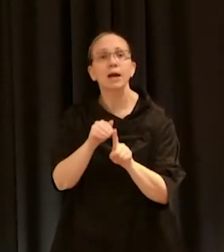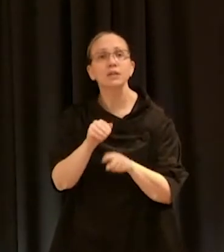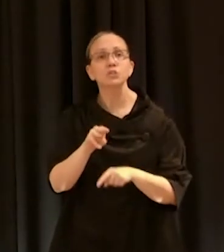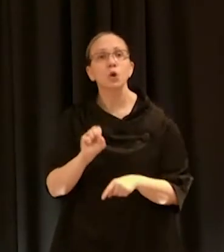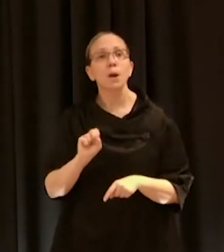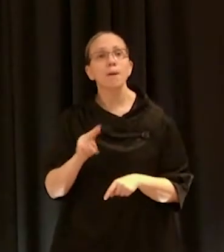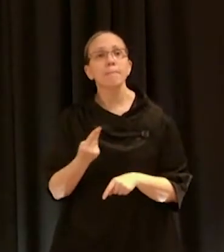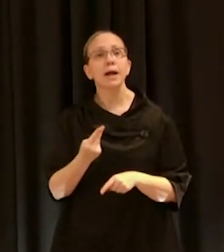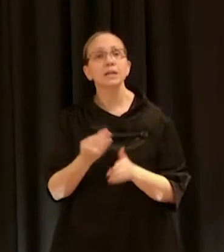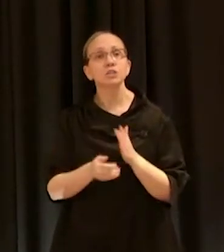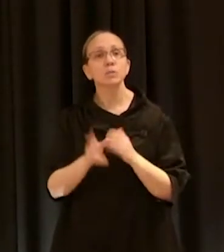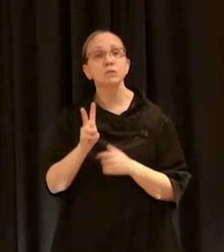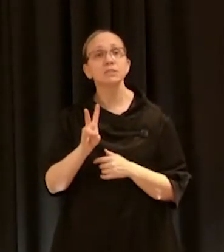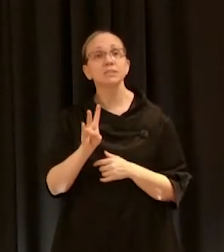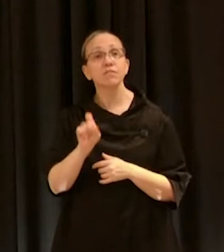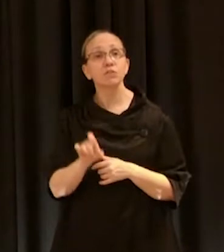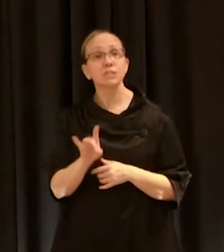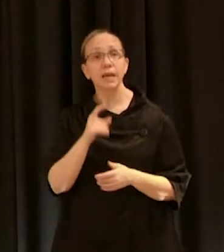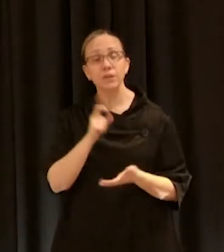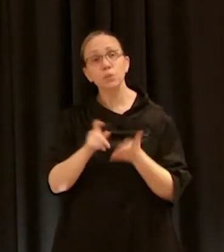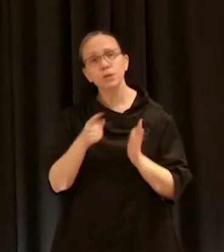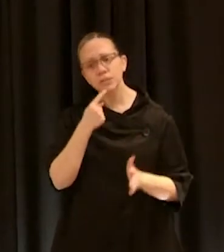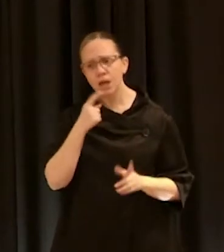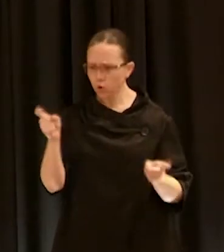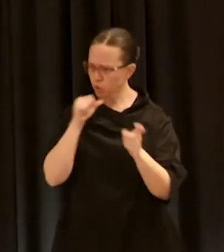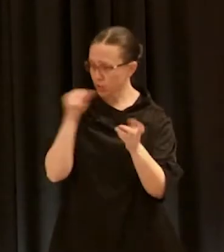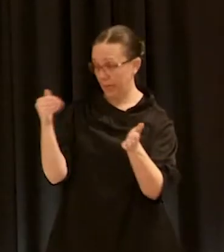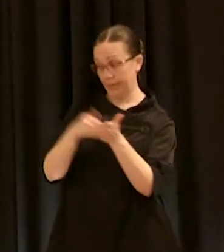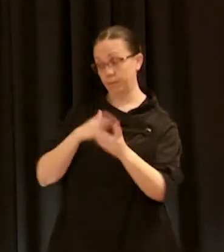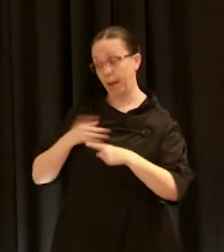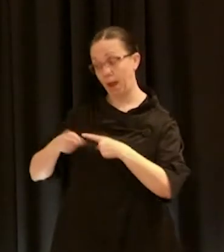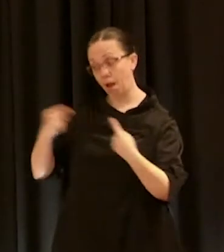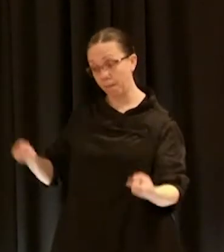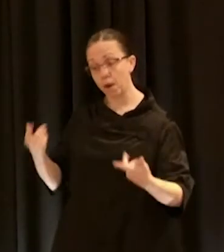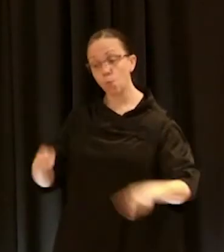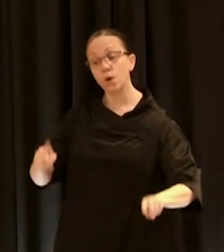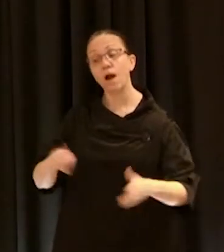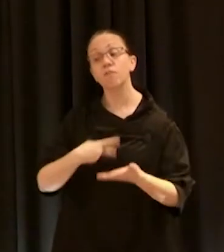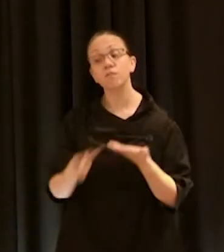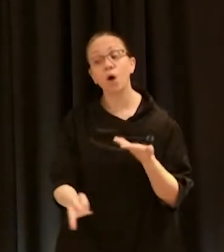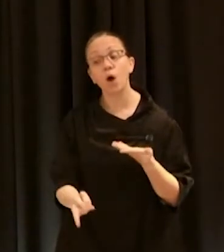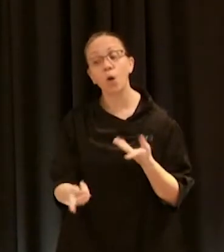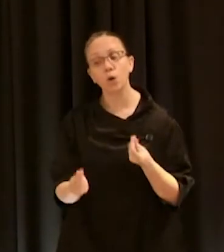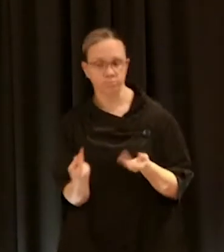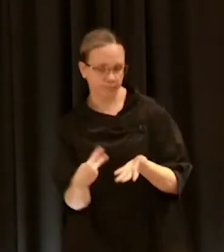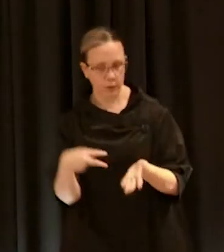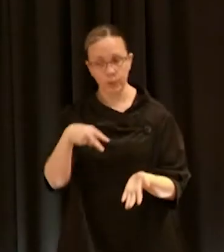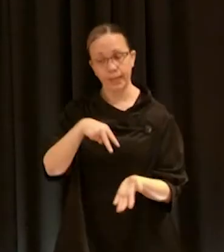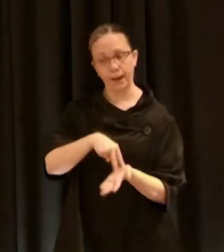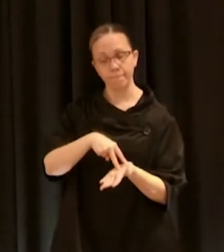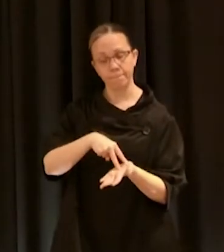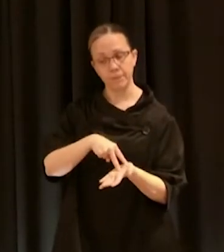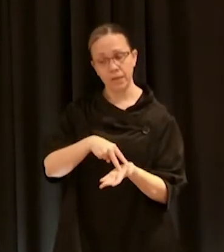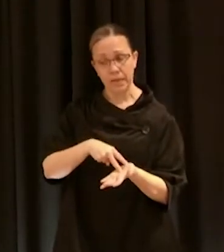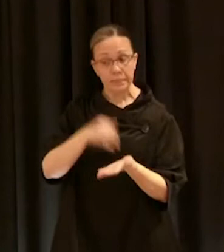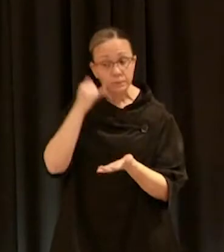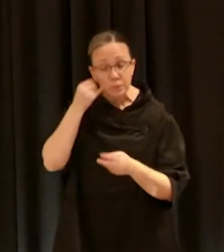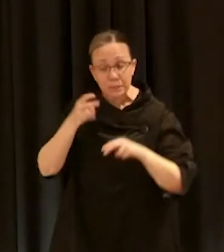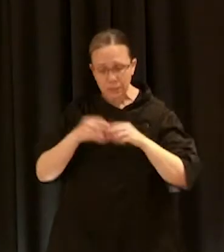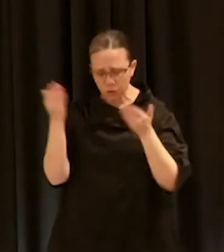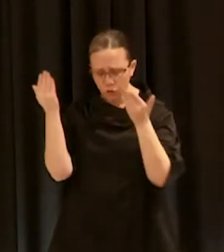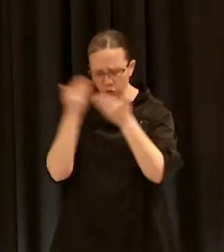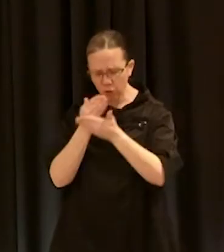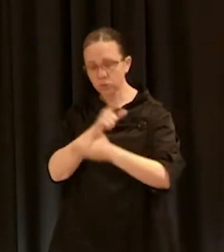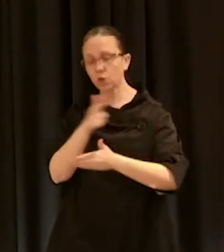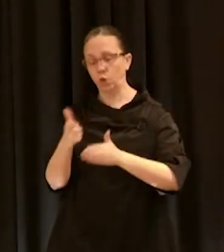Micah chapter 7 and verse 8 when the writer said, rejoice not against me, O mine enemy. When I fall, I shall arise. And when I sit in darkness,